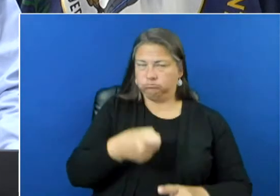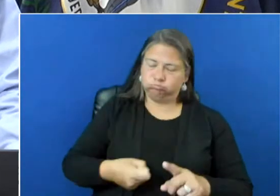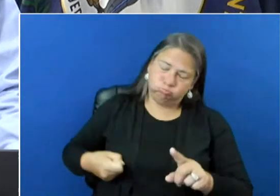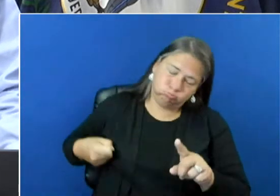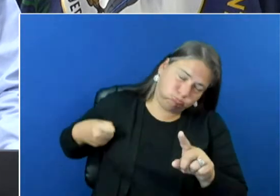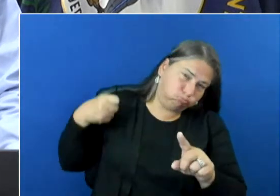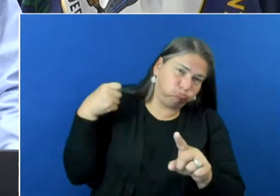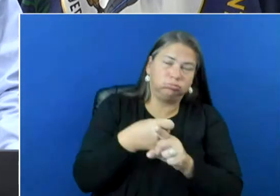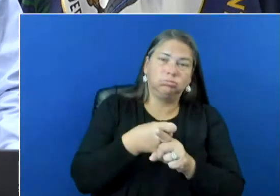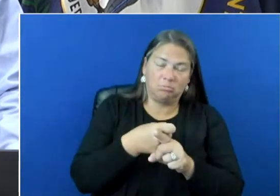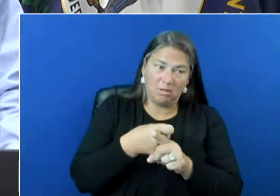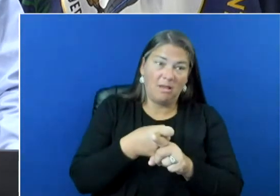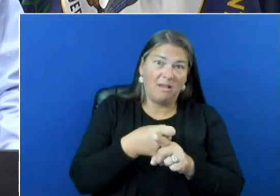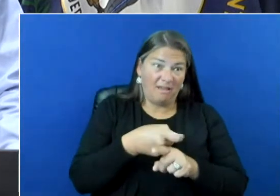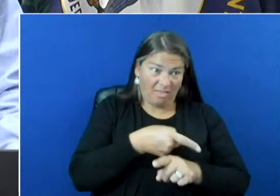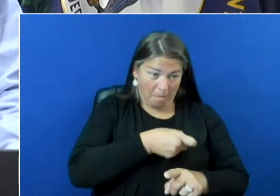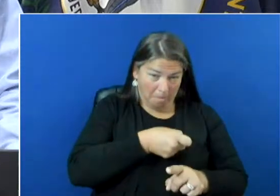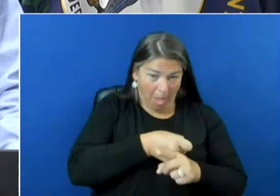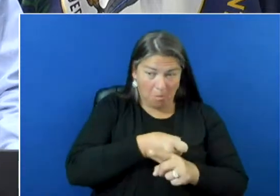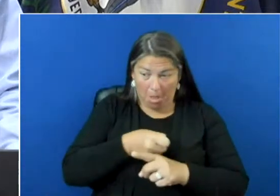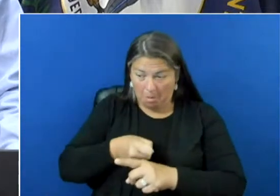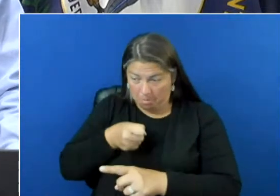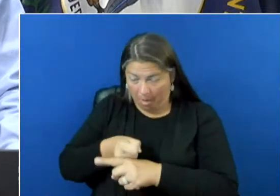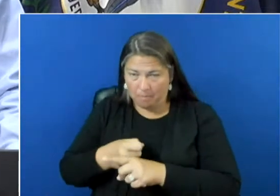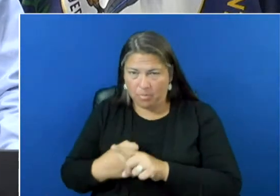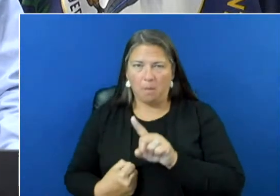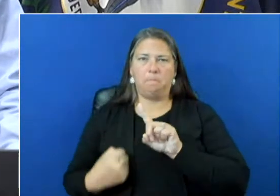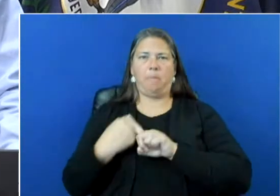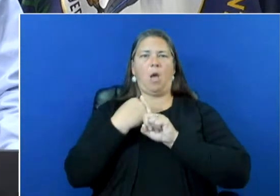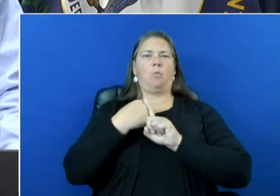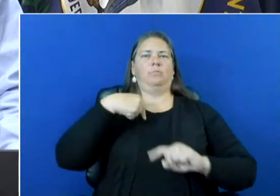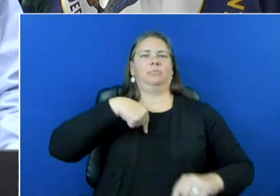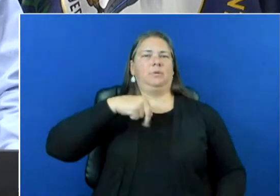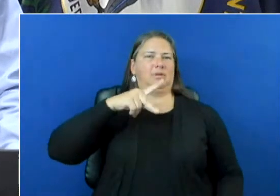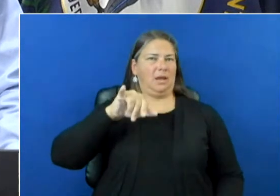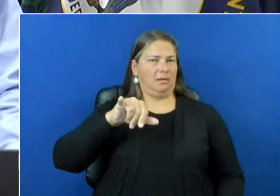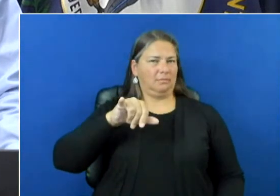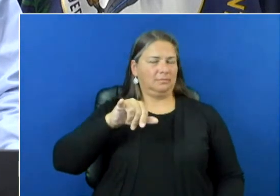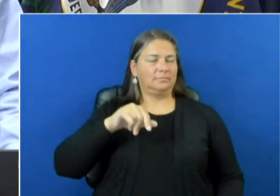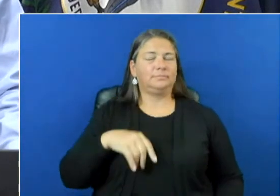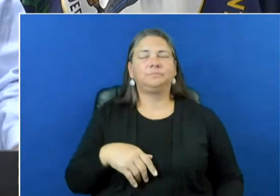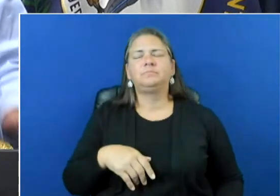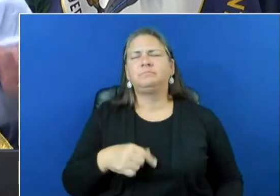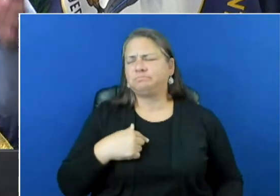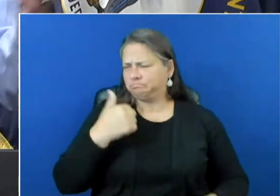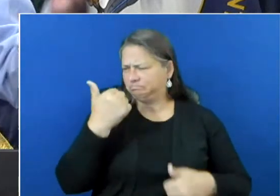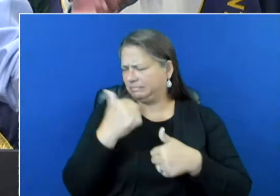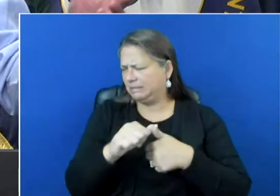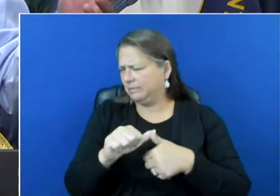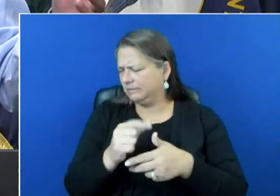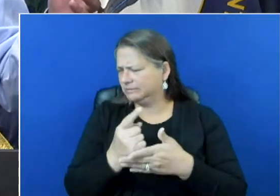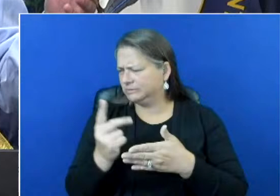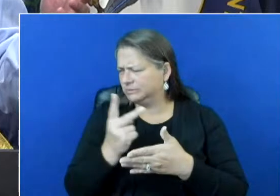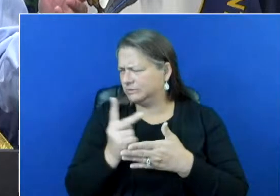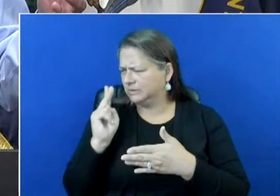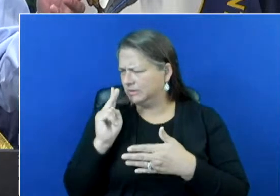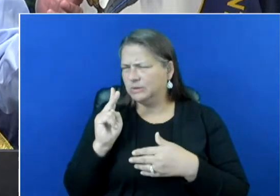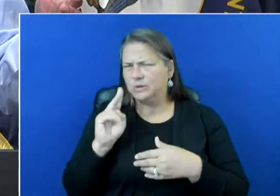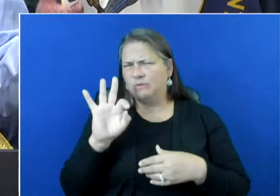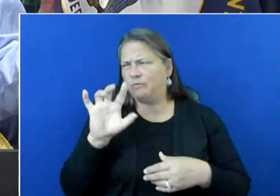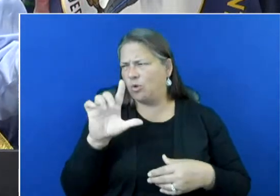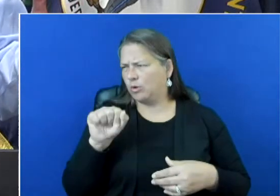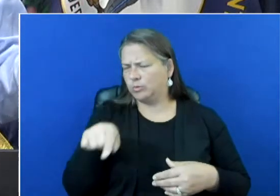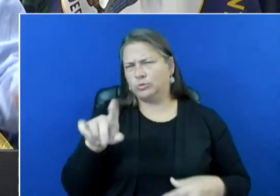it as severely. They started in this one, I remember a couple of weeks ago, with Florida being, 20%